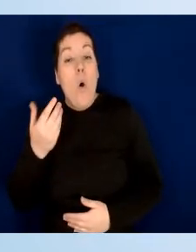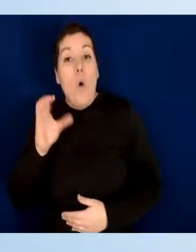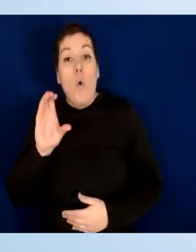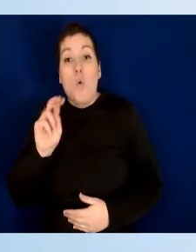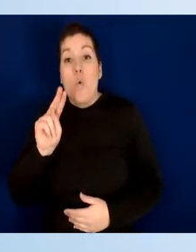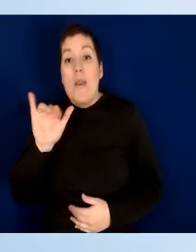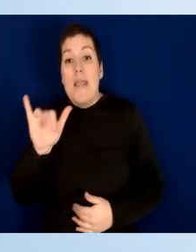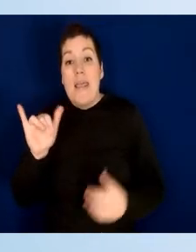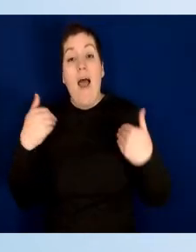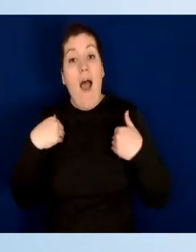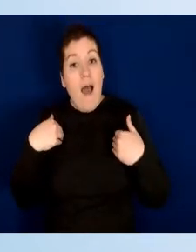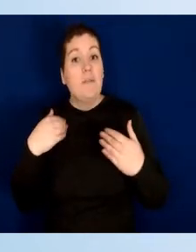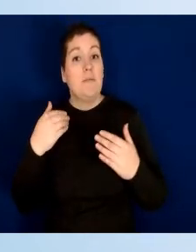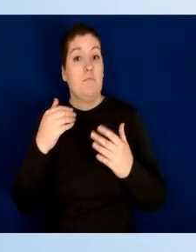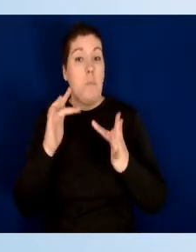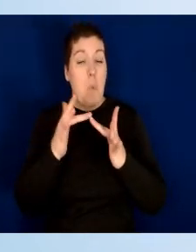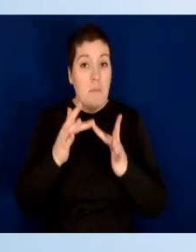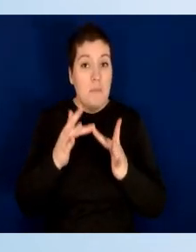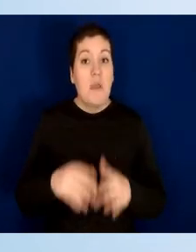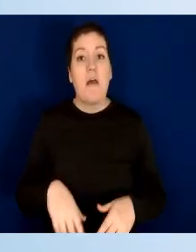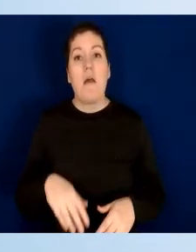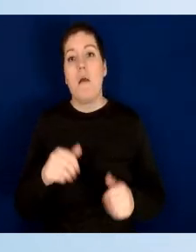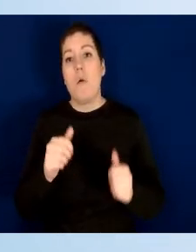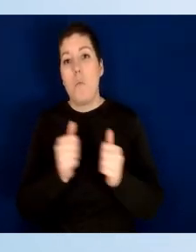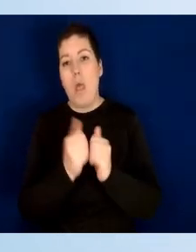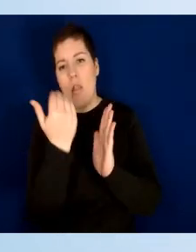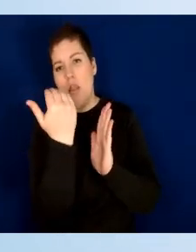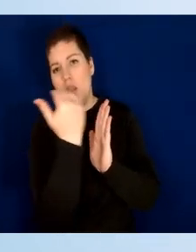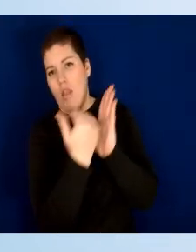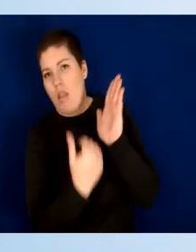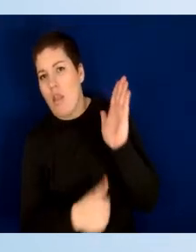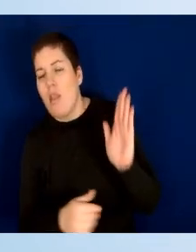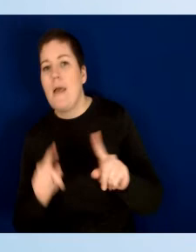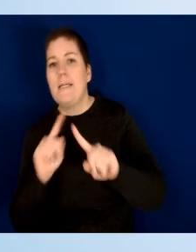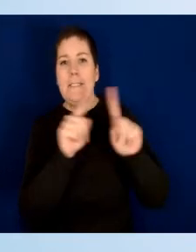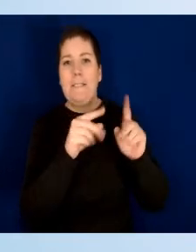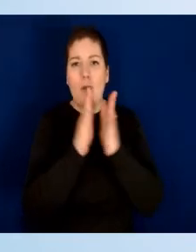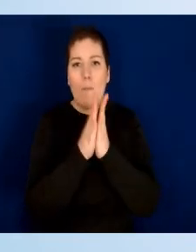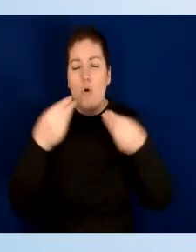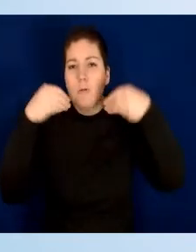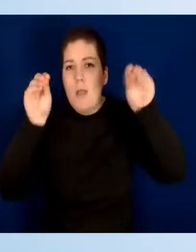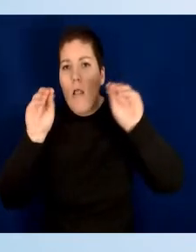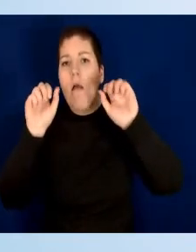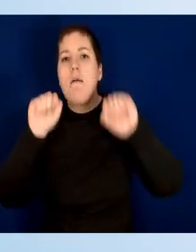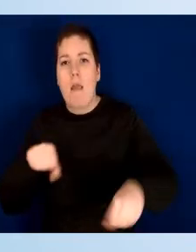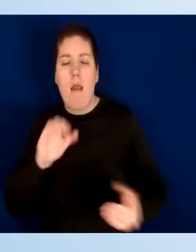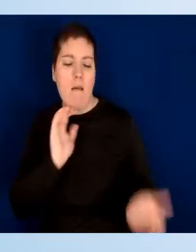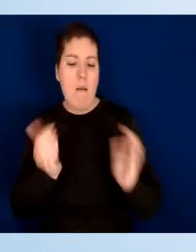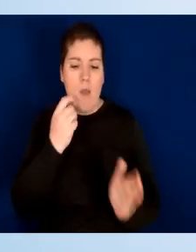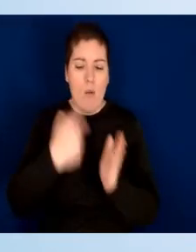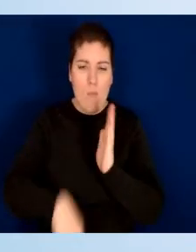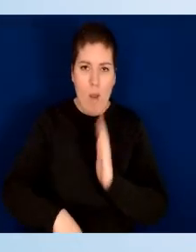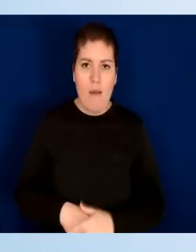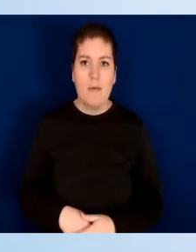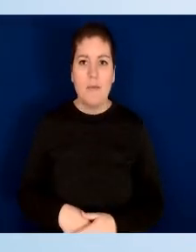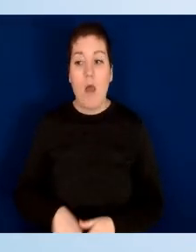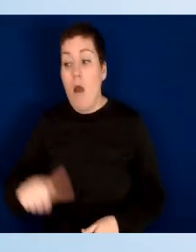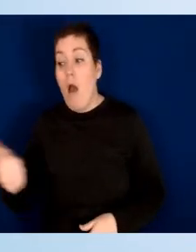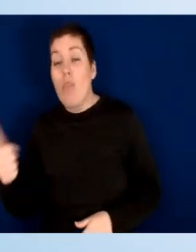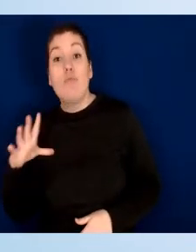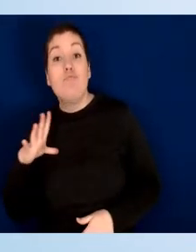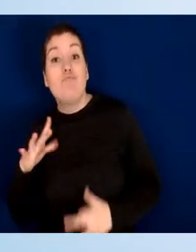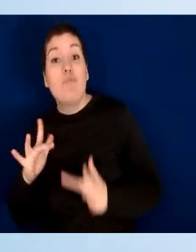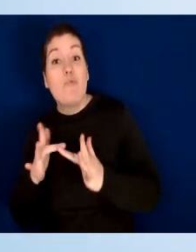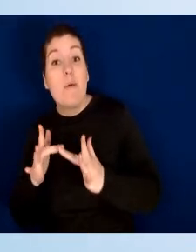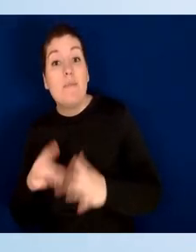and the CUNY has provided a nice page with links to a lot of online bookstores and price comparison engines here. Posting Block is an